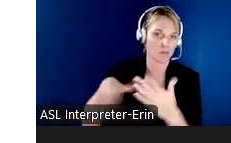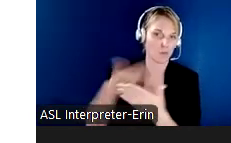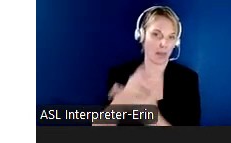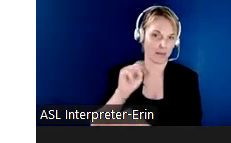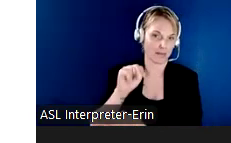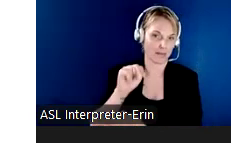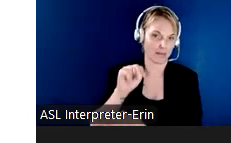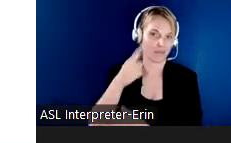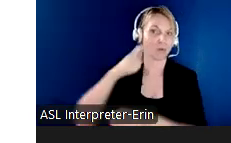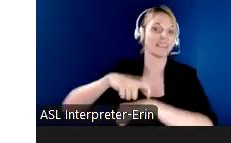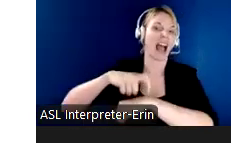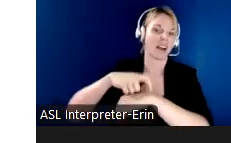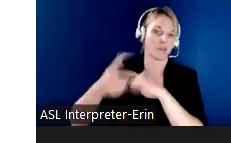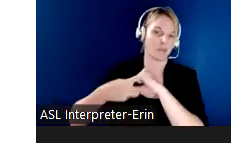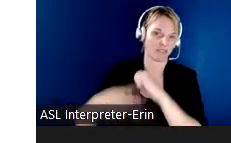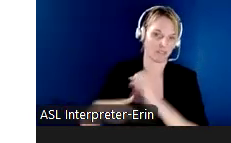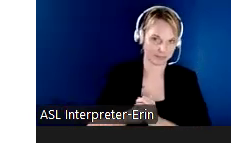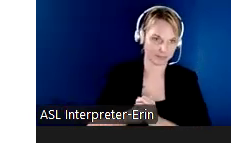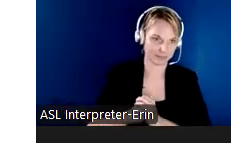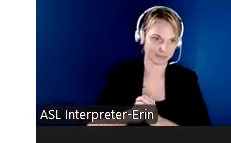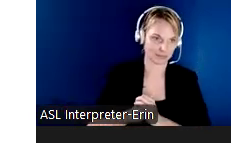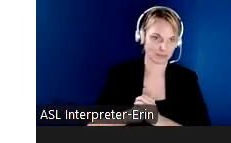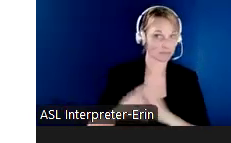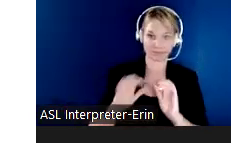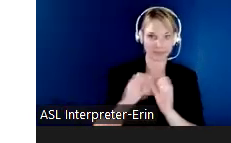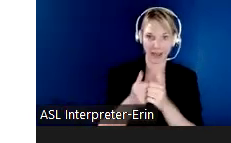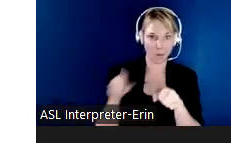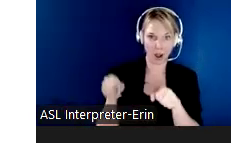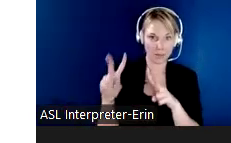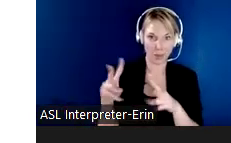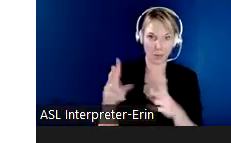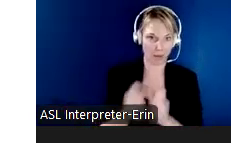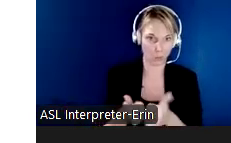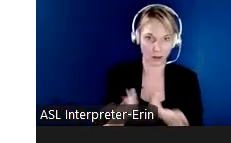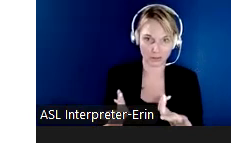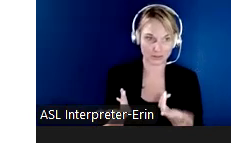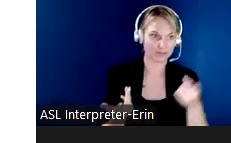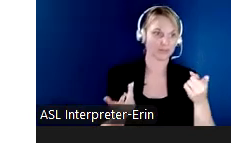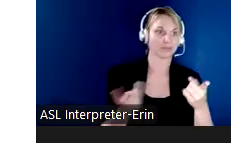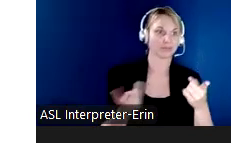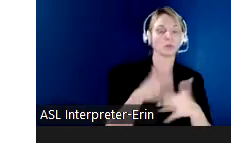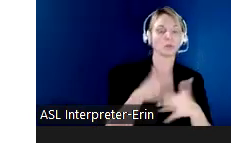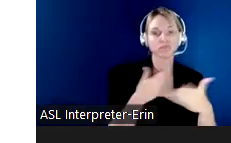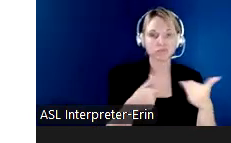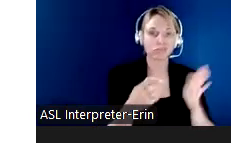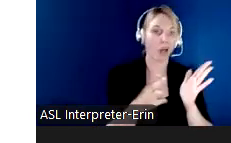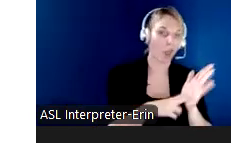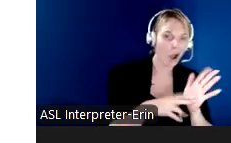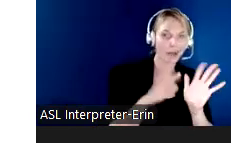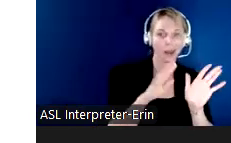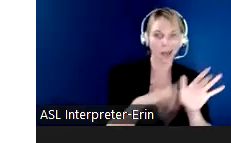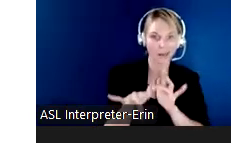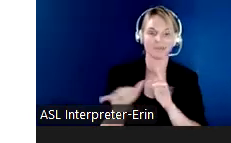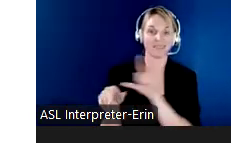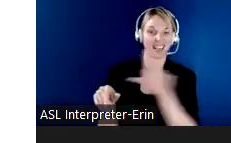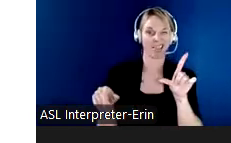So how do you do the upload? Once you follow the previous steps to register and log in, over on the left-hand side of the screen, there's